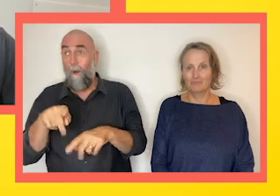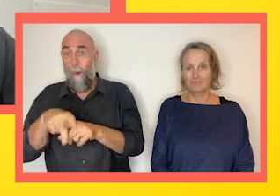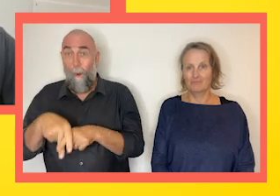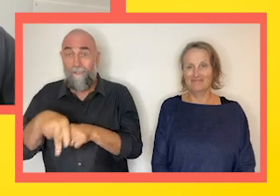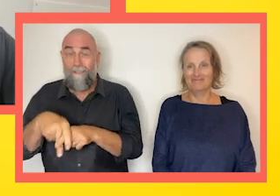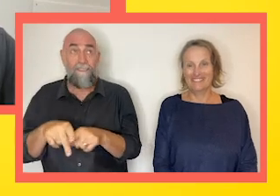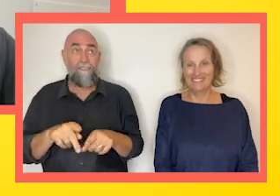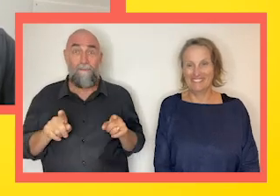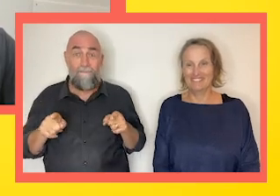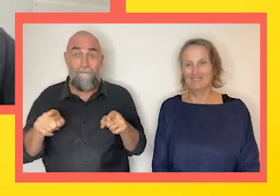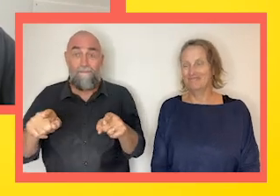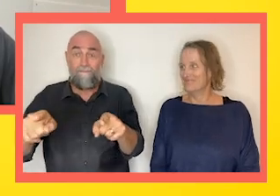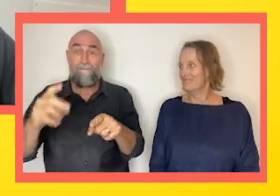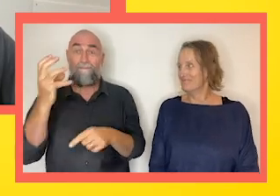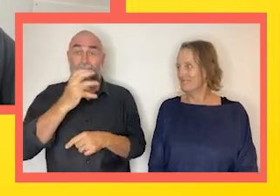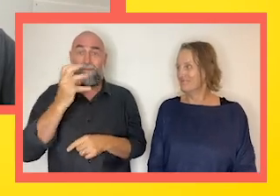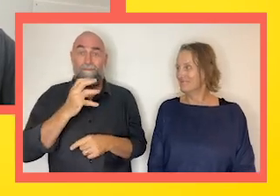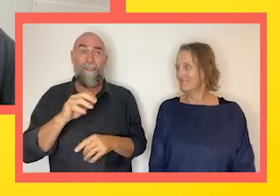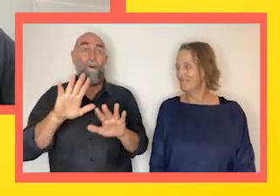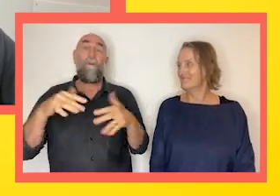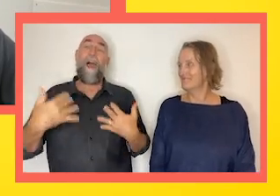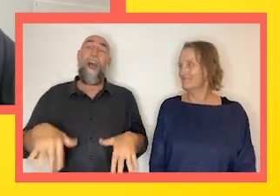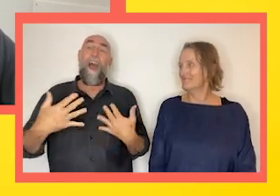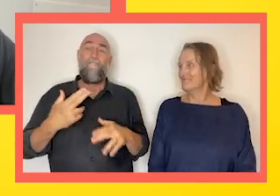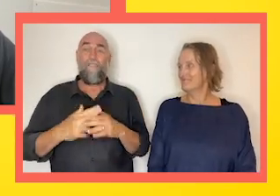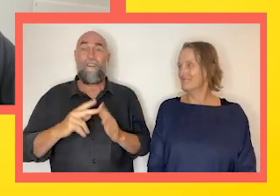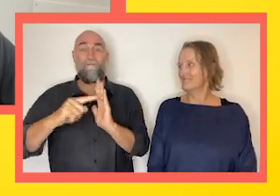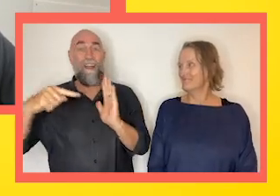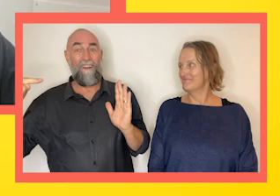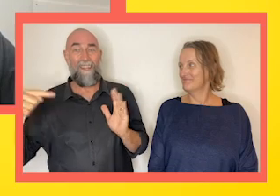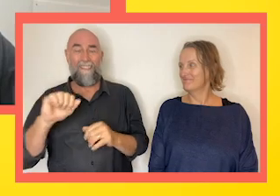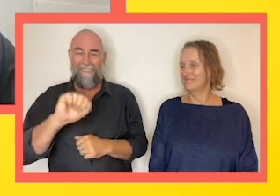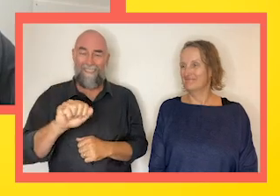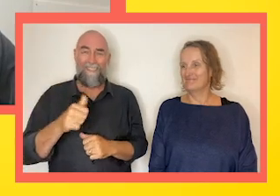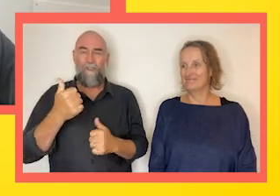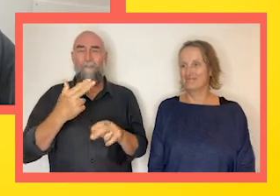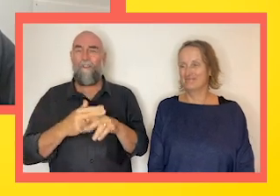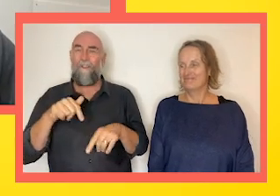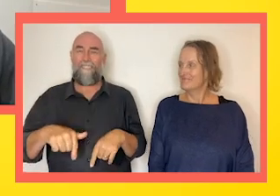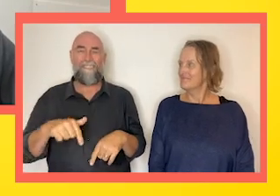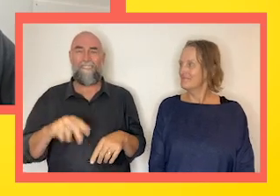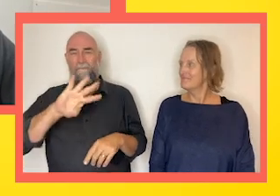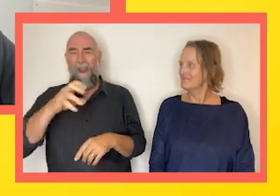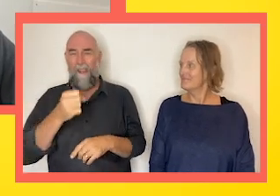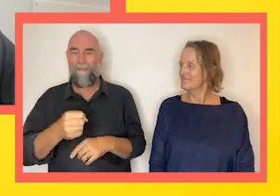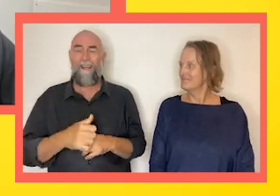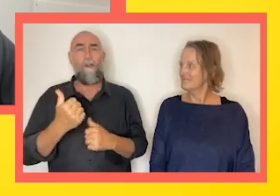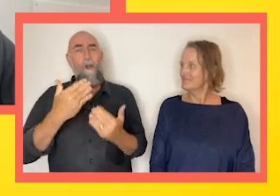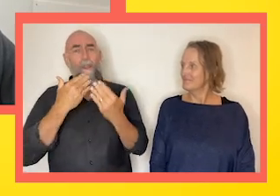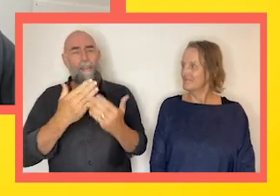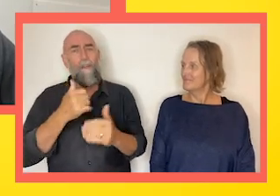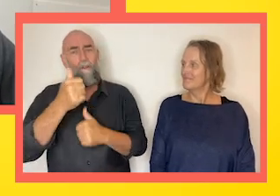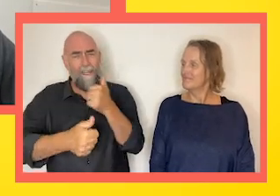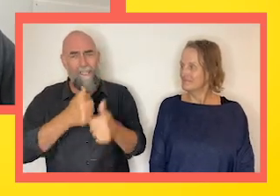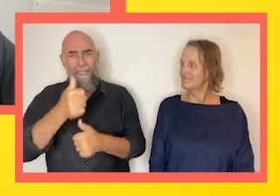the rest of time. I think we're on to a winner for the Paralympic movement. Mate, congratulations and thank you for